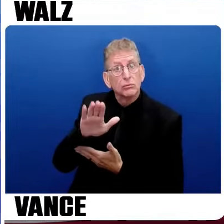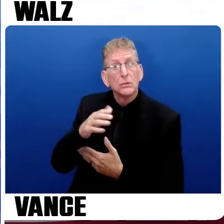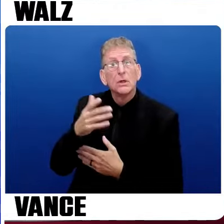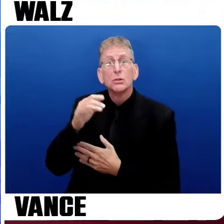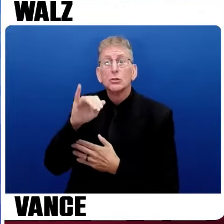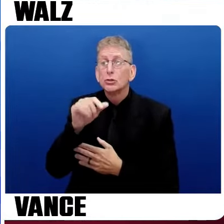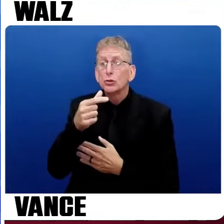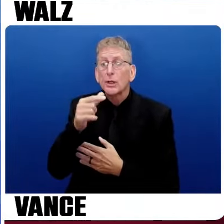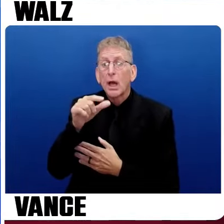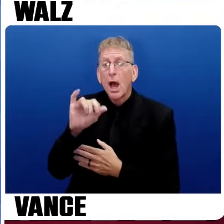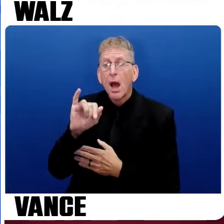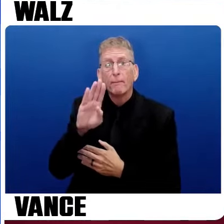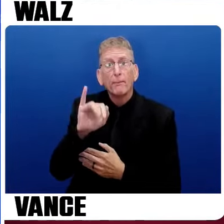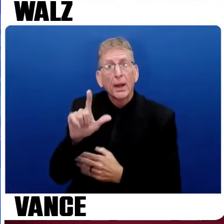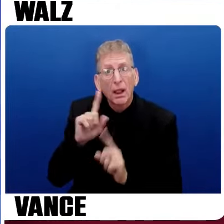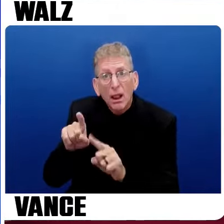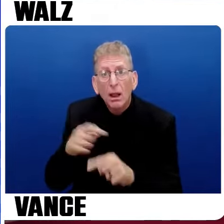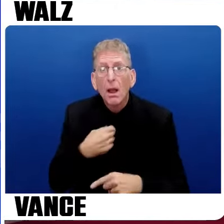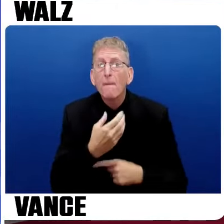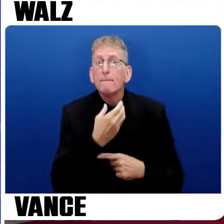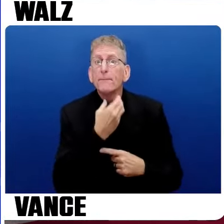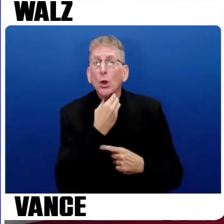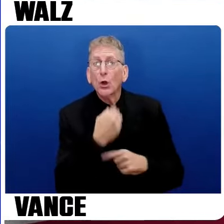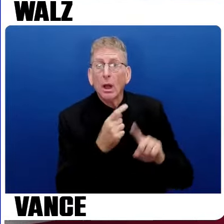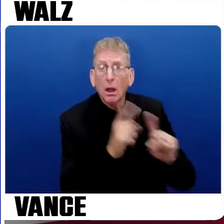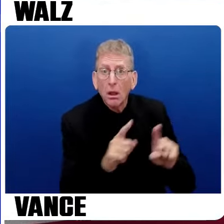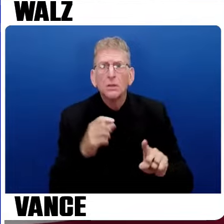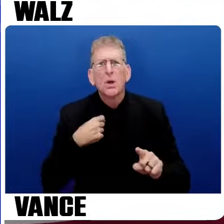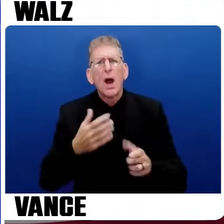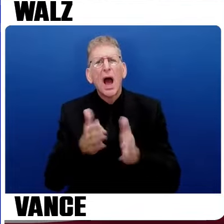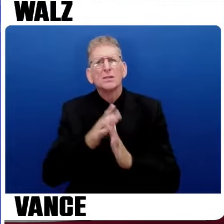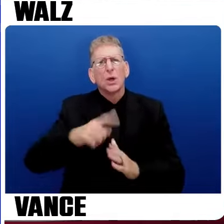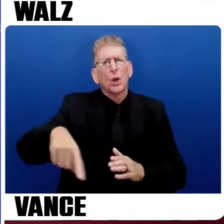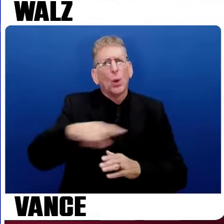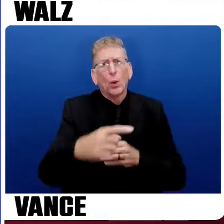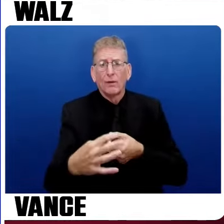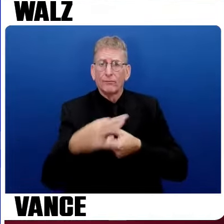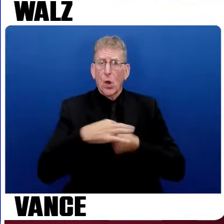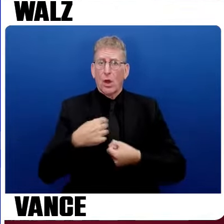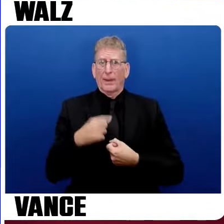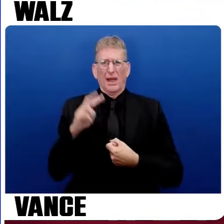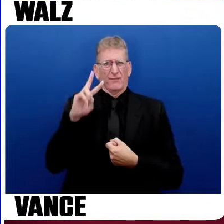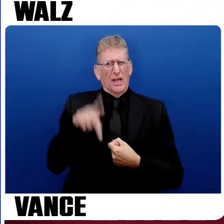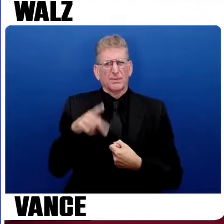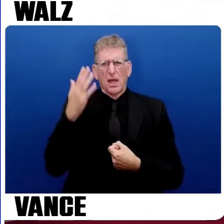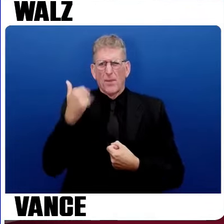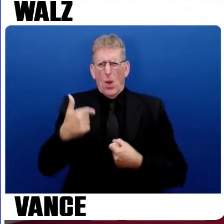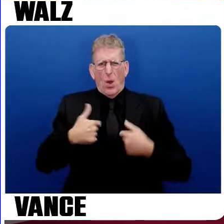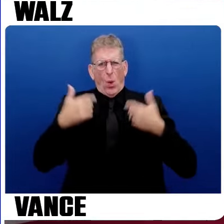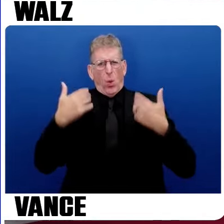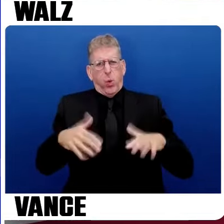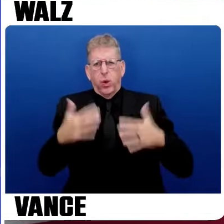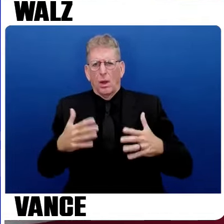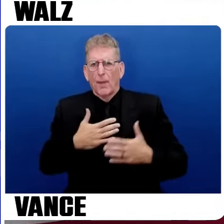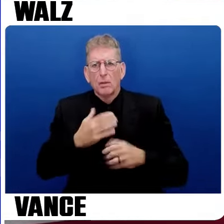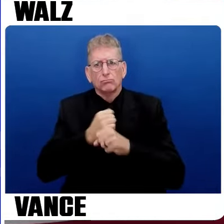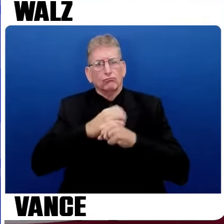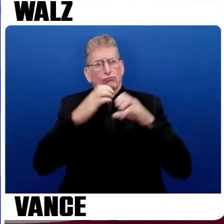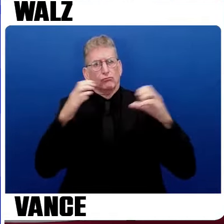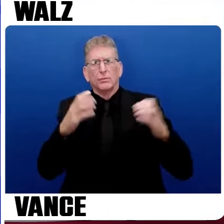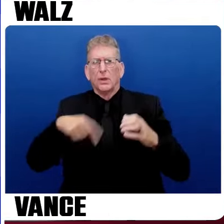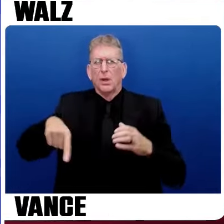American dream that made it possible for me to live my dreams. And most importantly, I know that a lot of you are worried about the chaos in the world and the